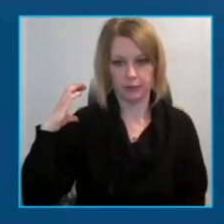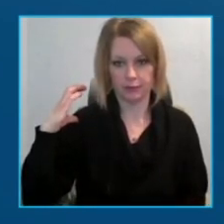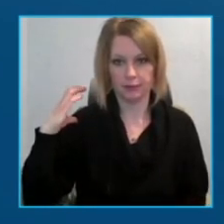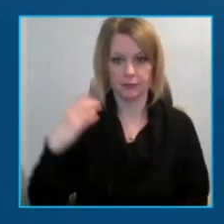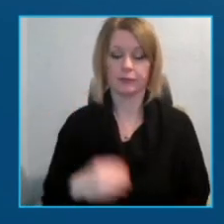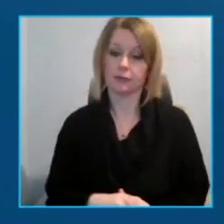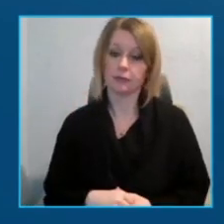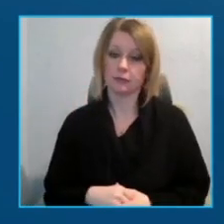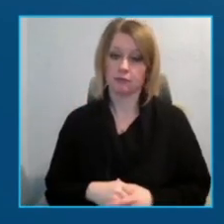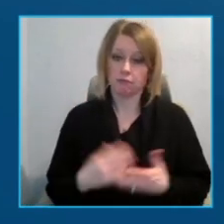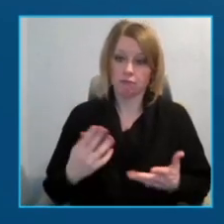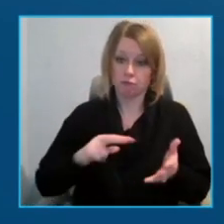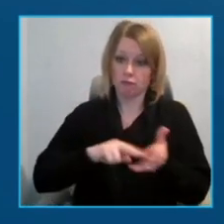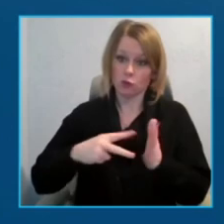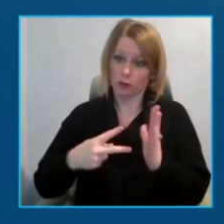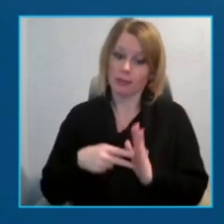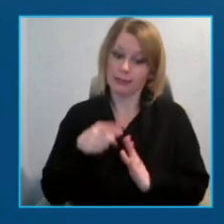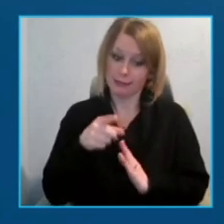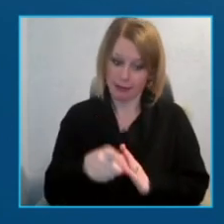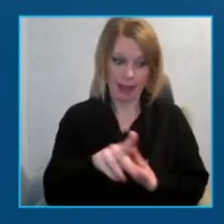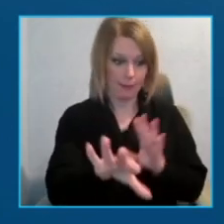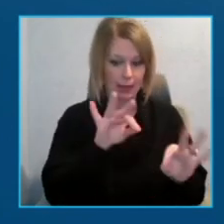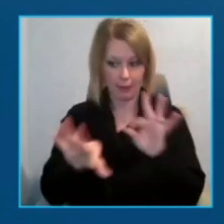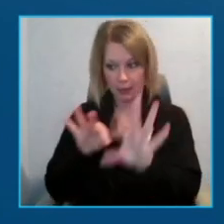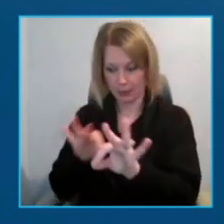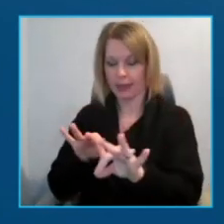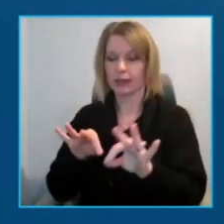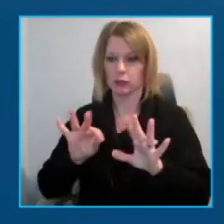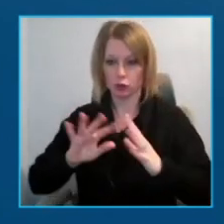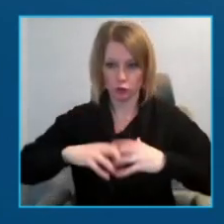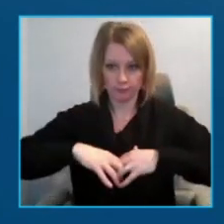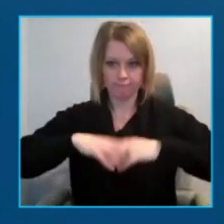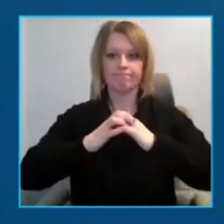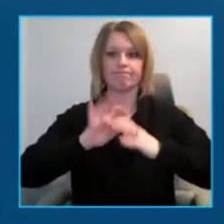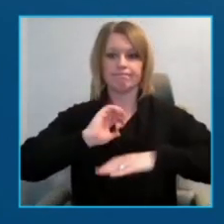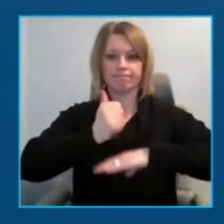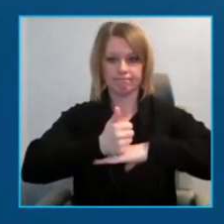members of the affirmative action committee. But, you know,